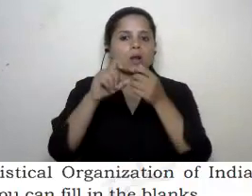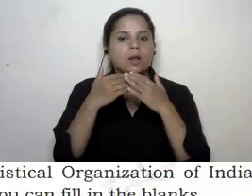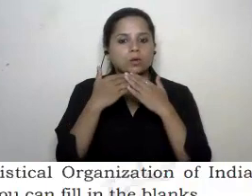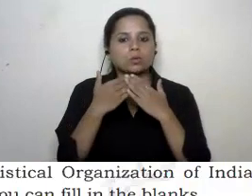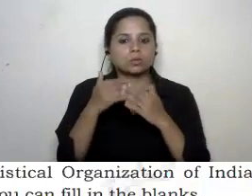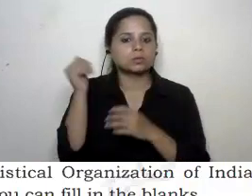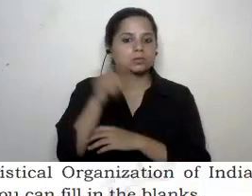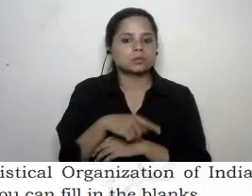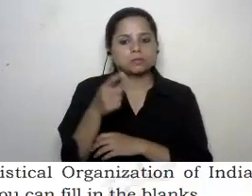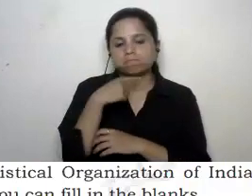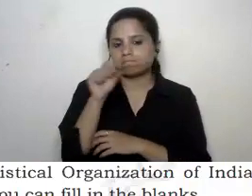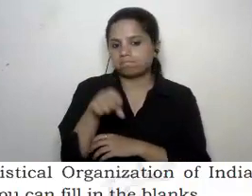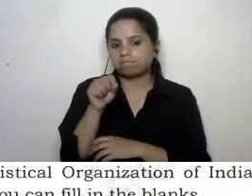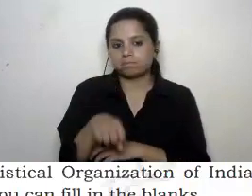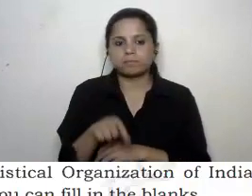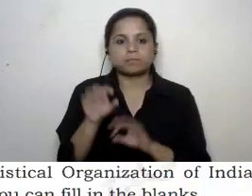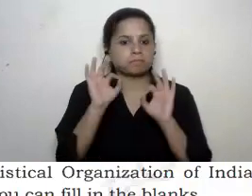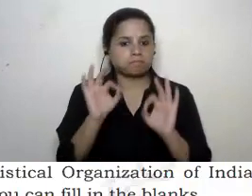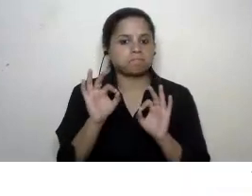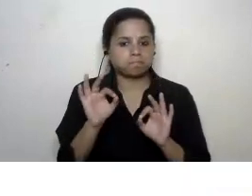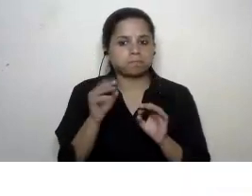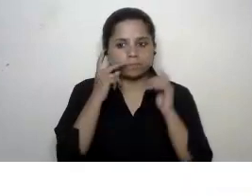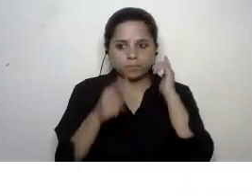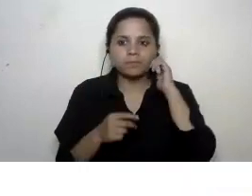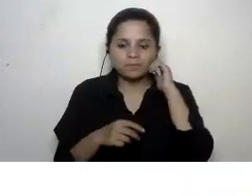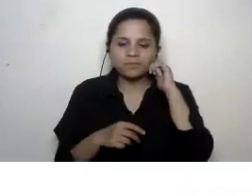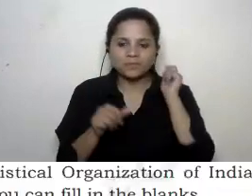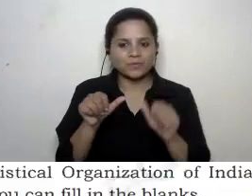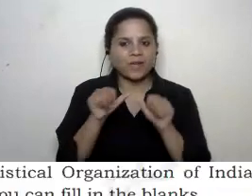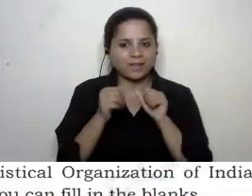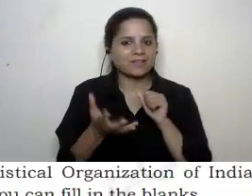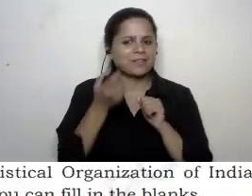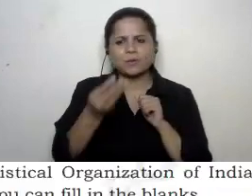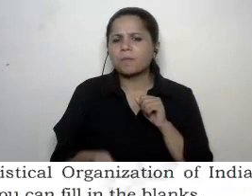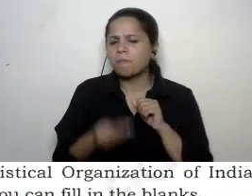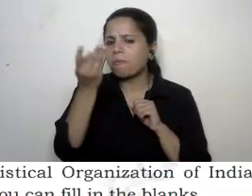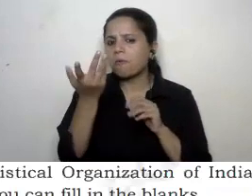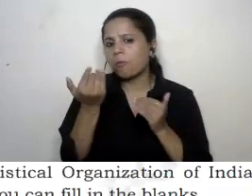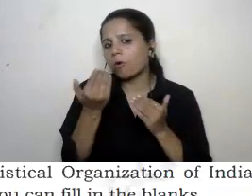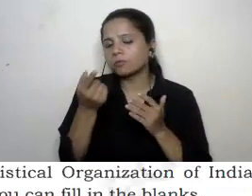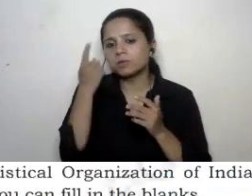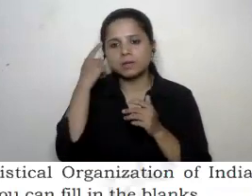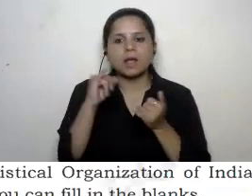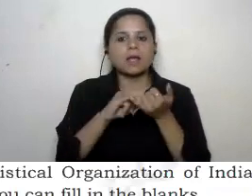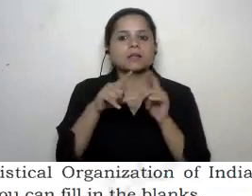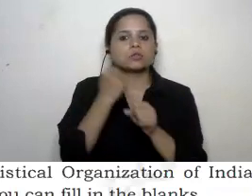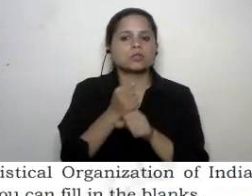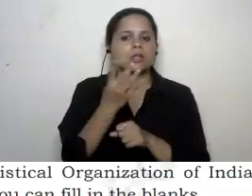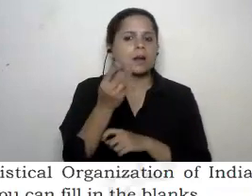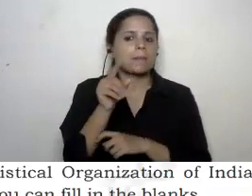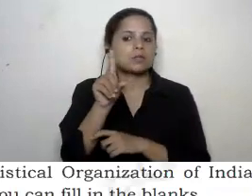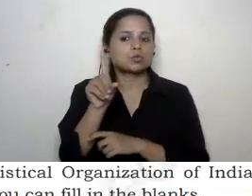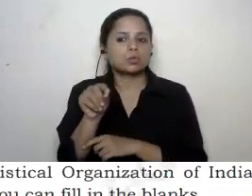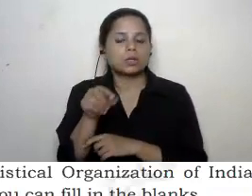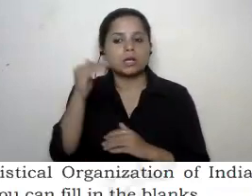chat box. So you Very stole good. my answer there. Yeah. You could talk about SDG number 10, probably